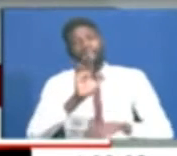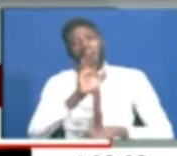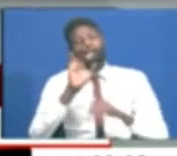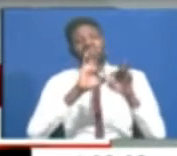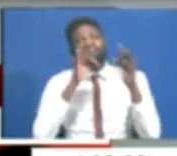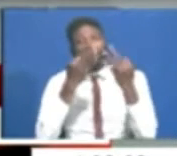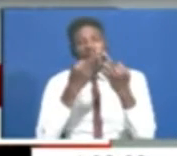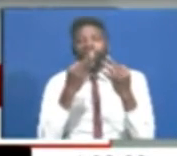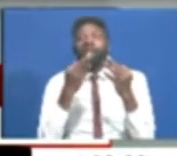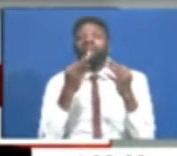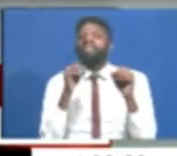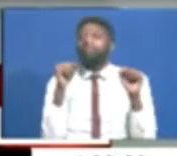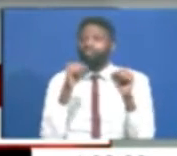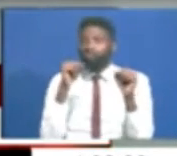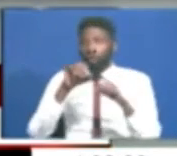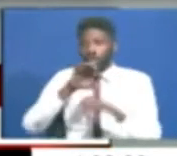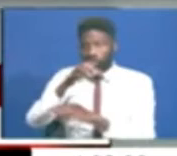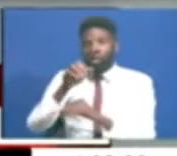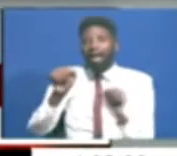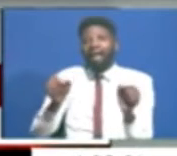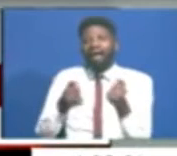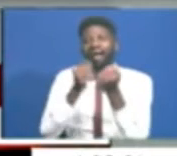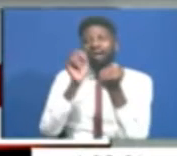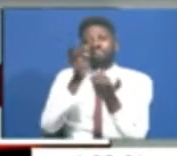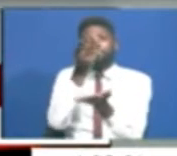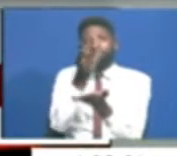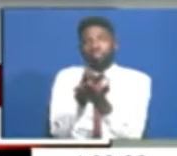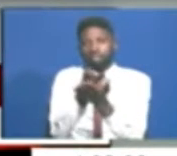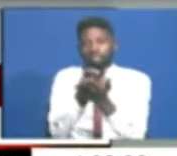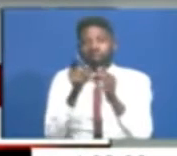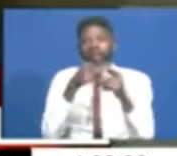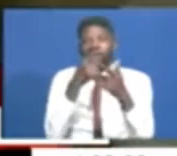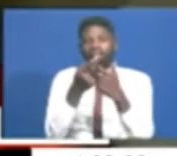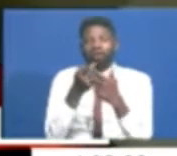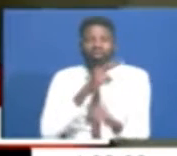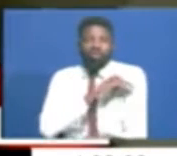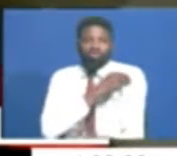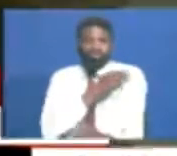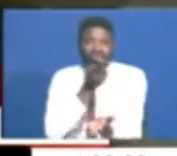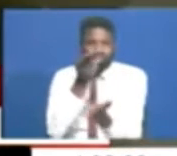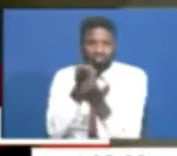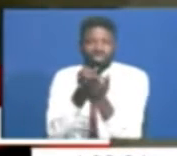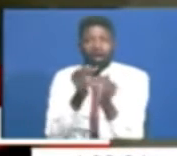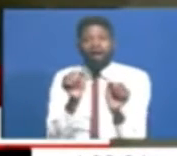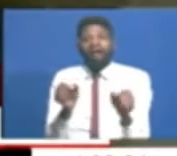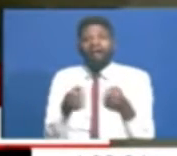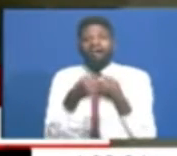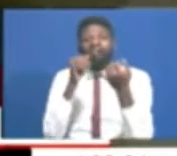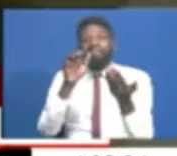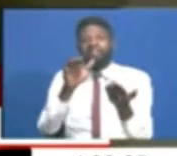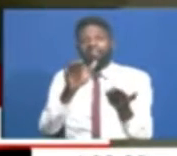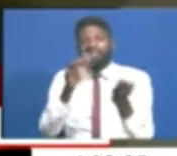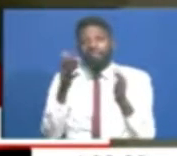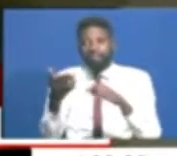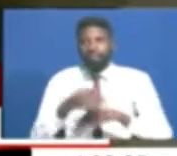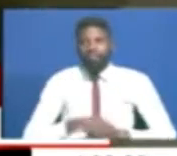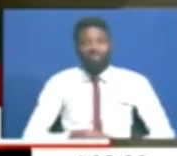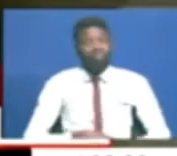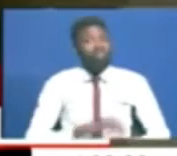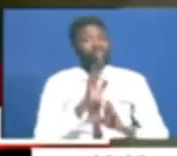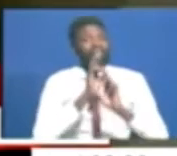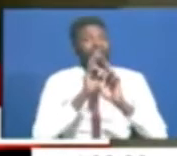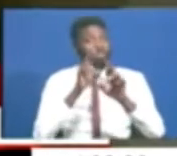then rushed to Cottage Hospital, where he passed on. Report that an IEBC